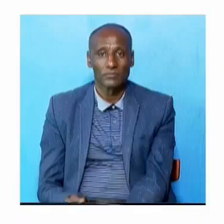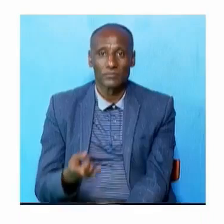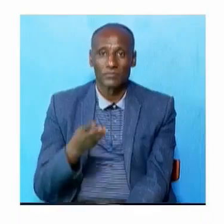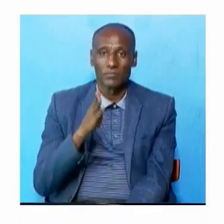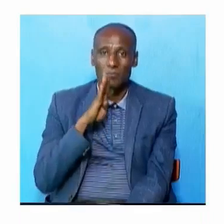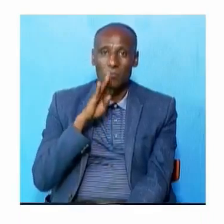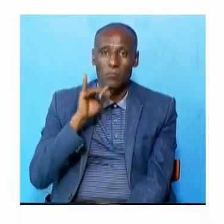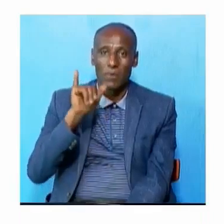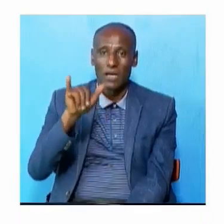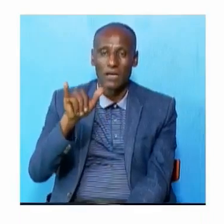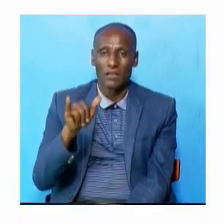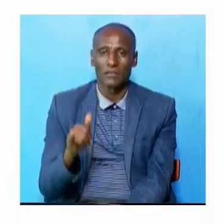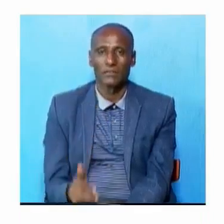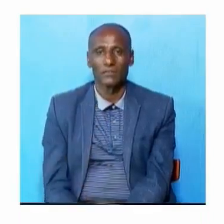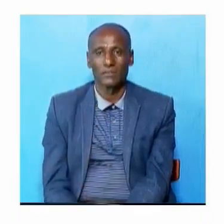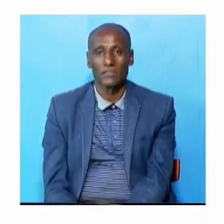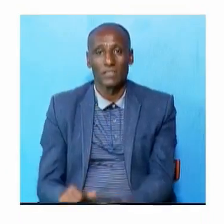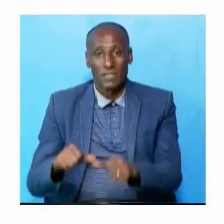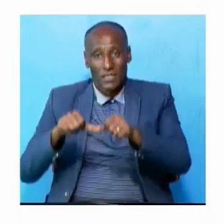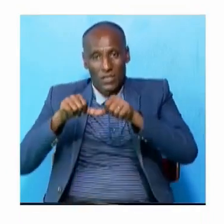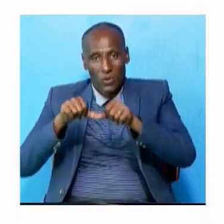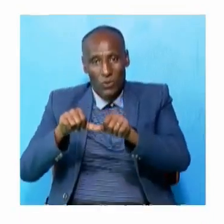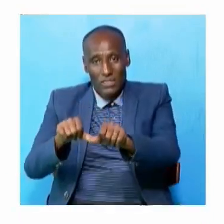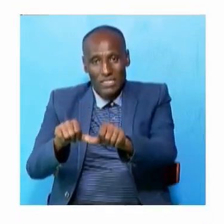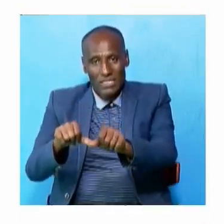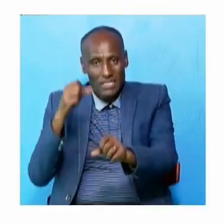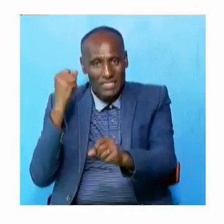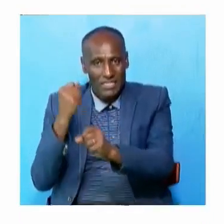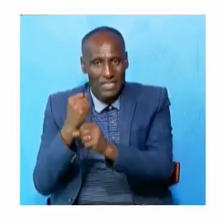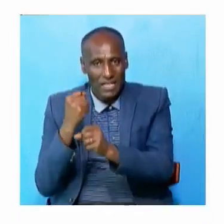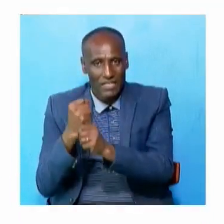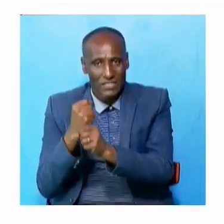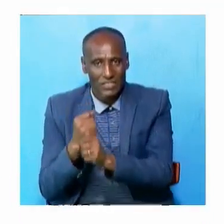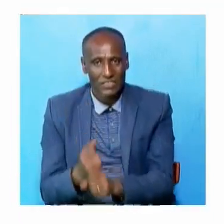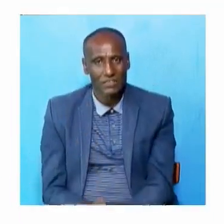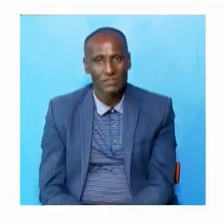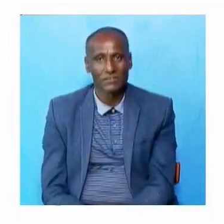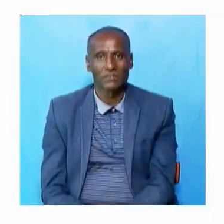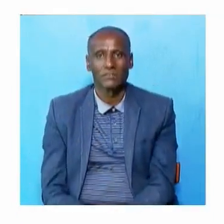by a continuous action.